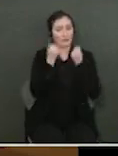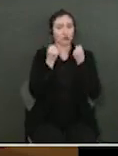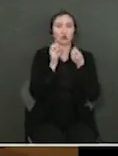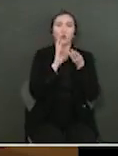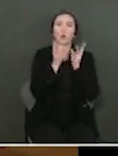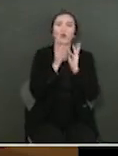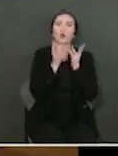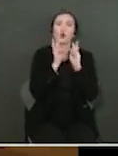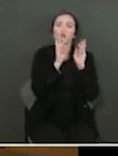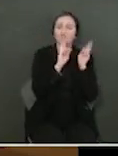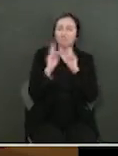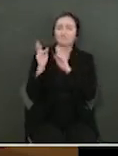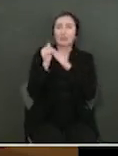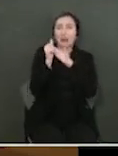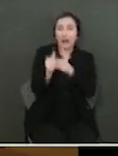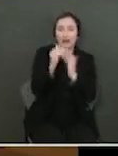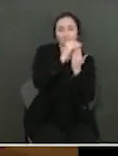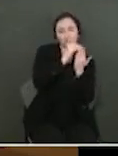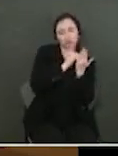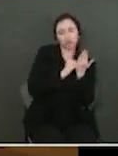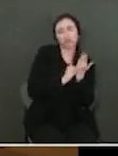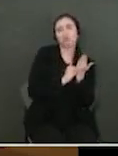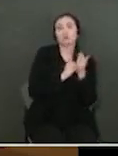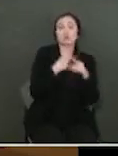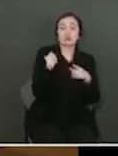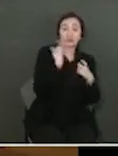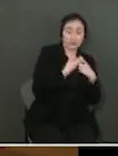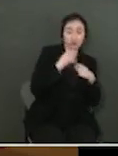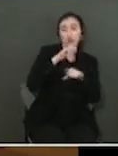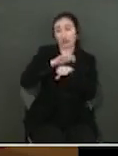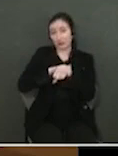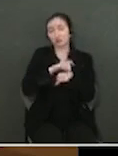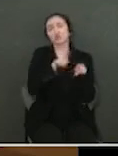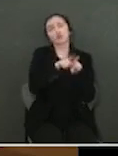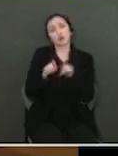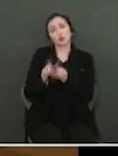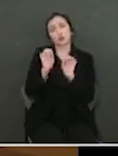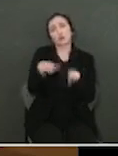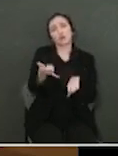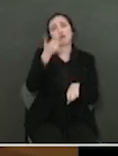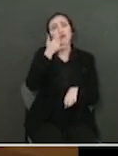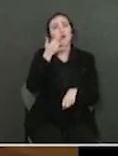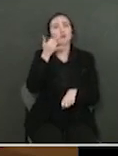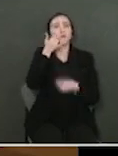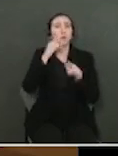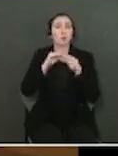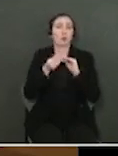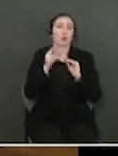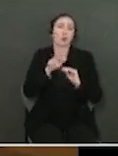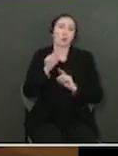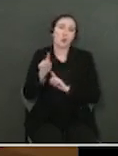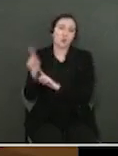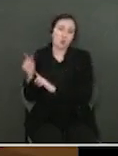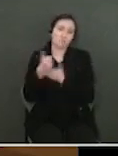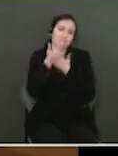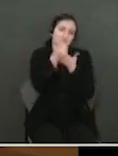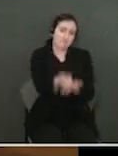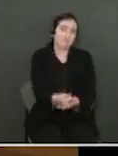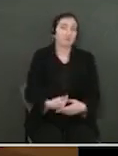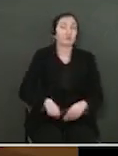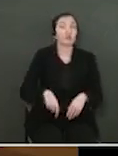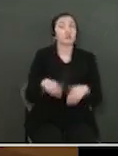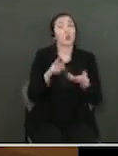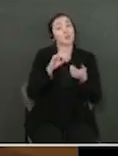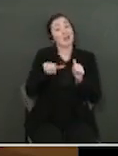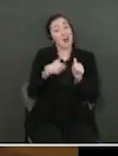English, and you can also call 311. Let me give you a little bit of an update in terms of our infrastructure crews, our public works